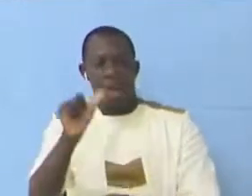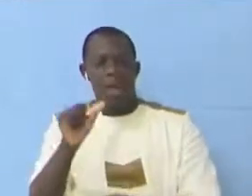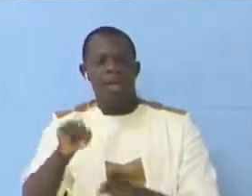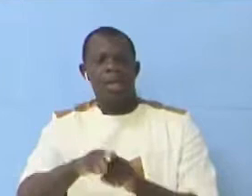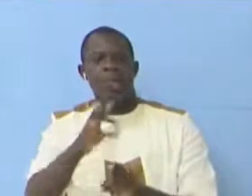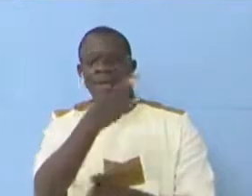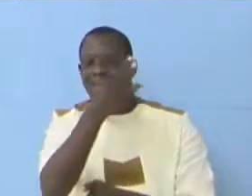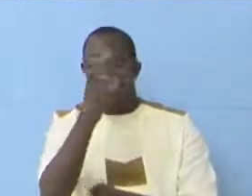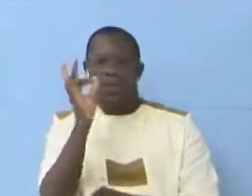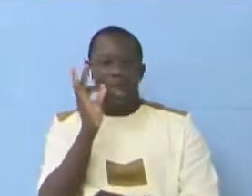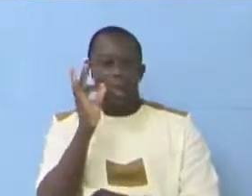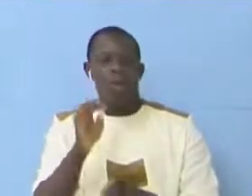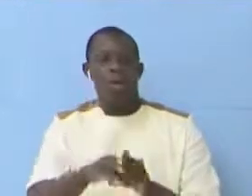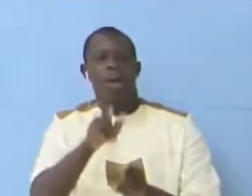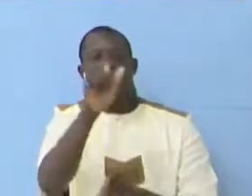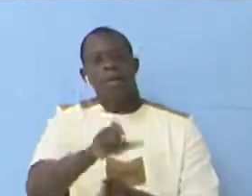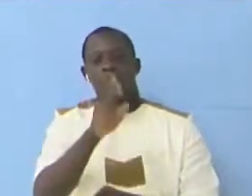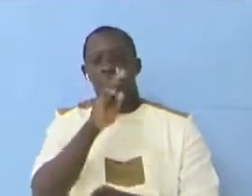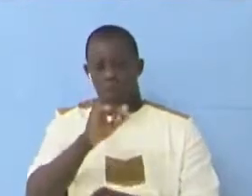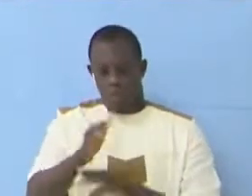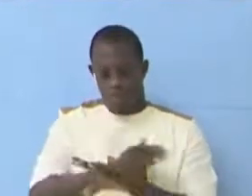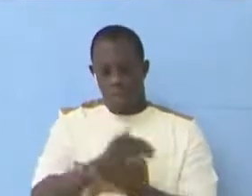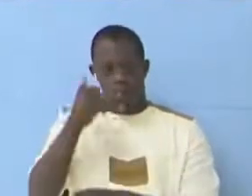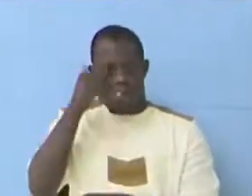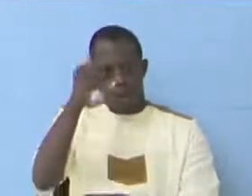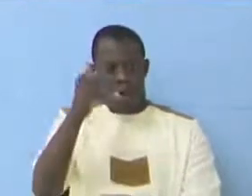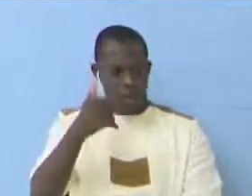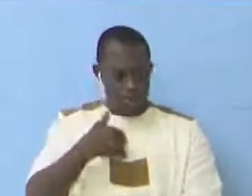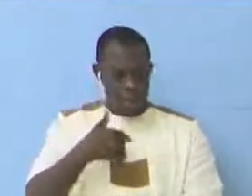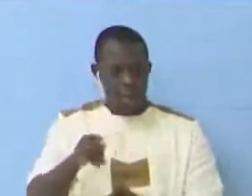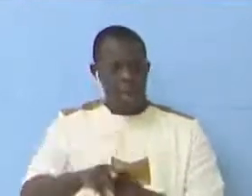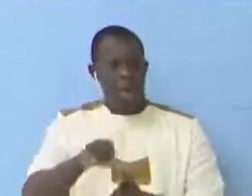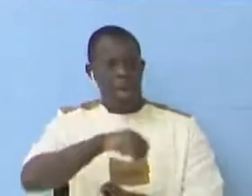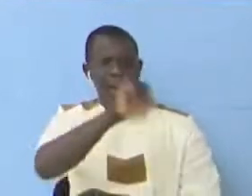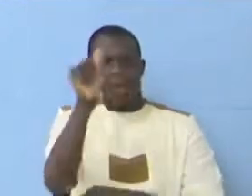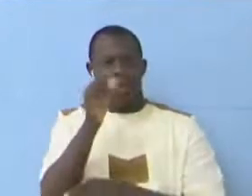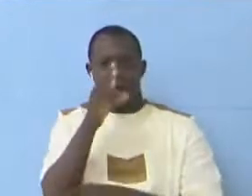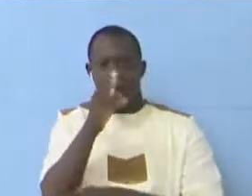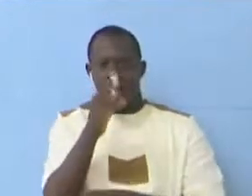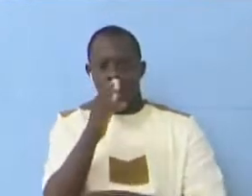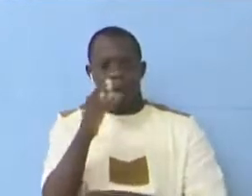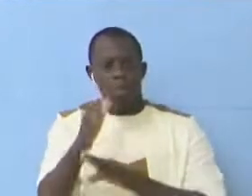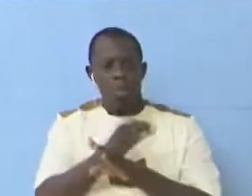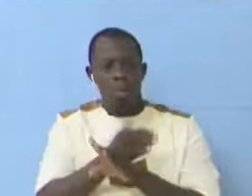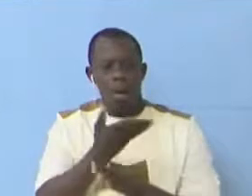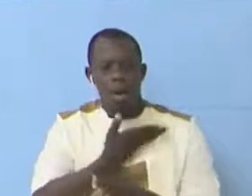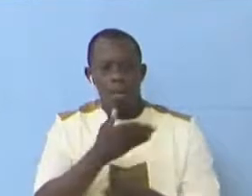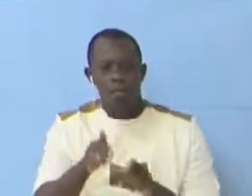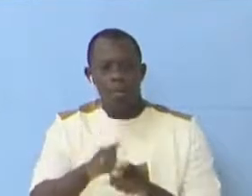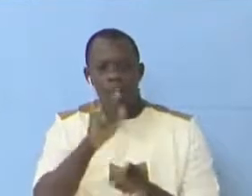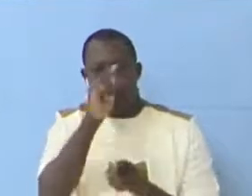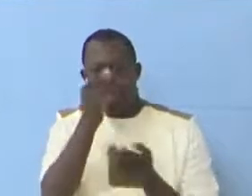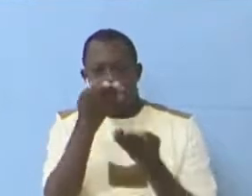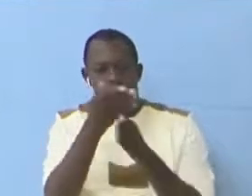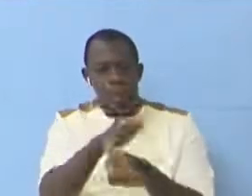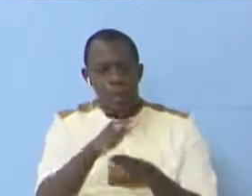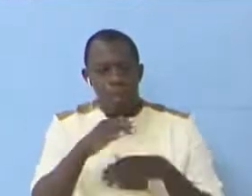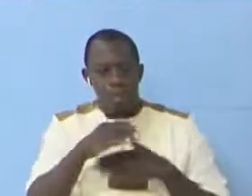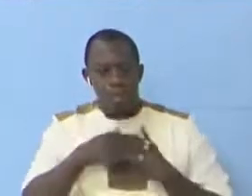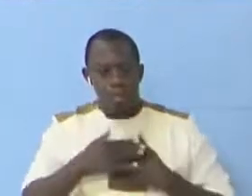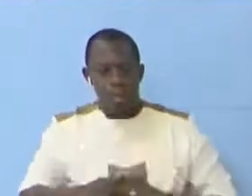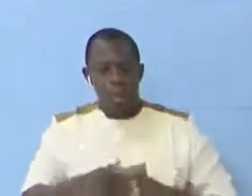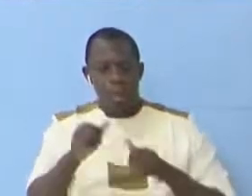naa turam. who called me and said there are corpses around the Ghana town at the